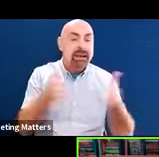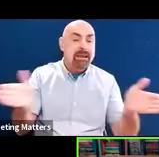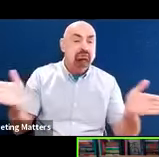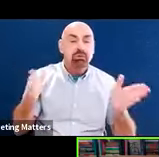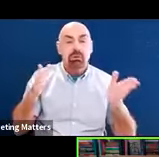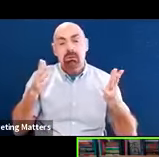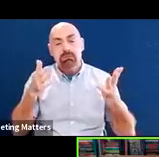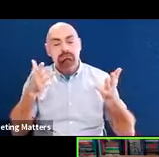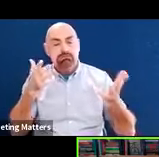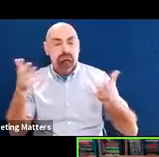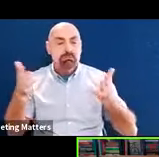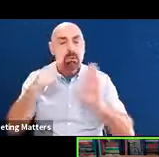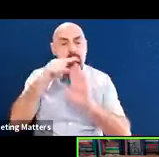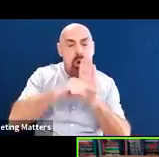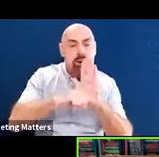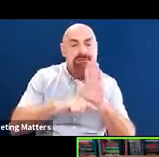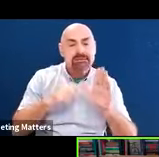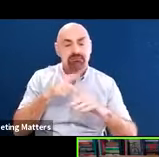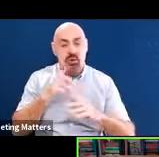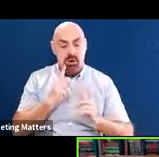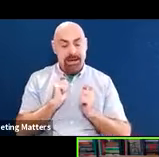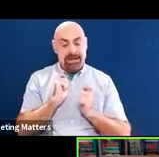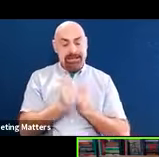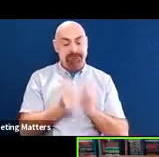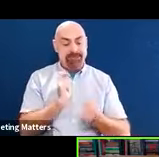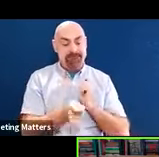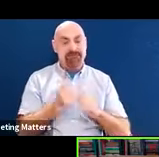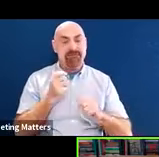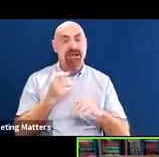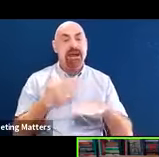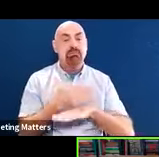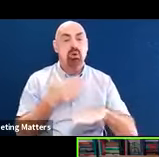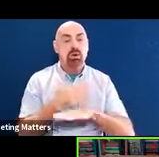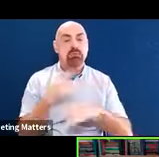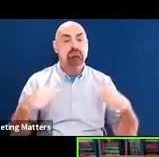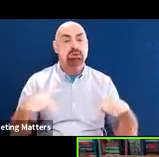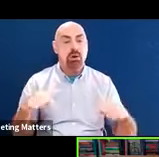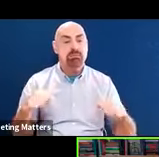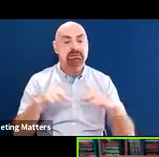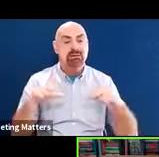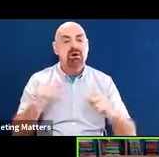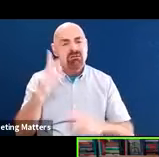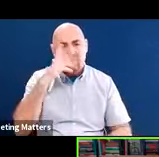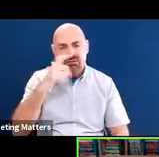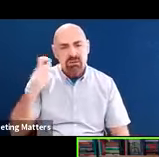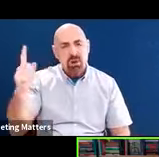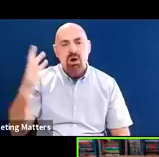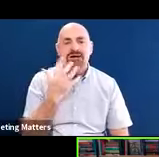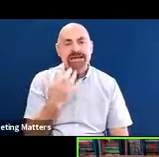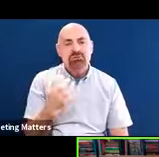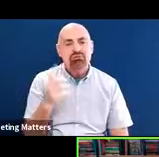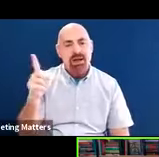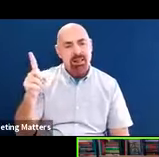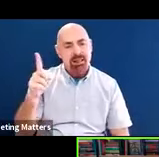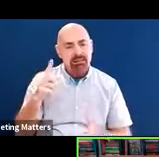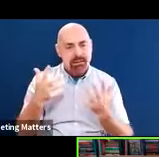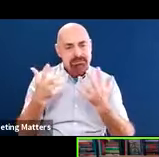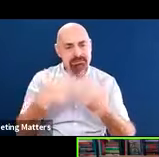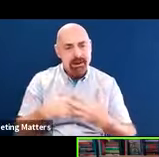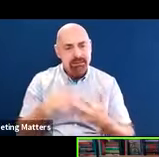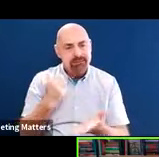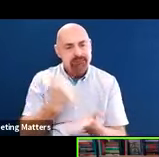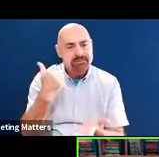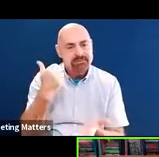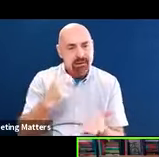instance, that could award employment permits to skilled workers. I think you had examples in Israel with tech visas, and other countries have done that. You